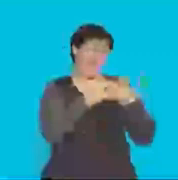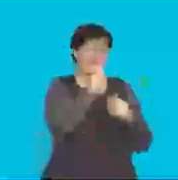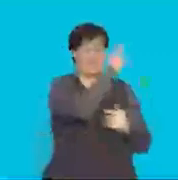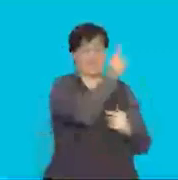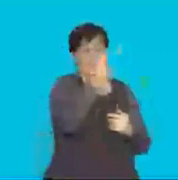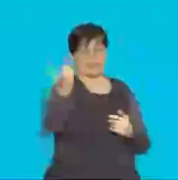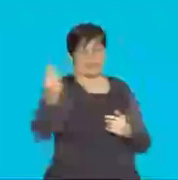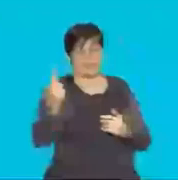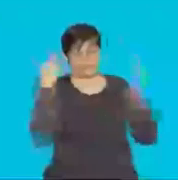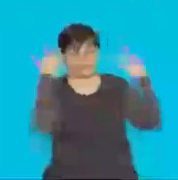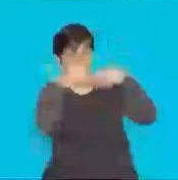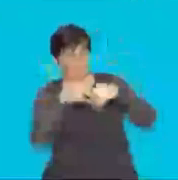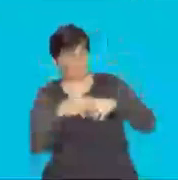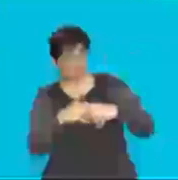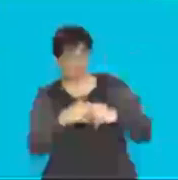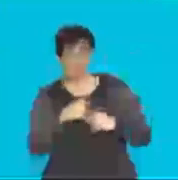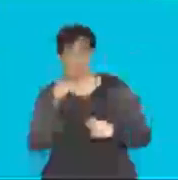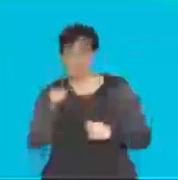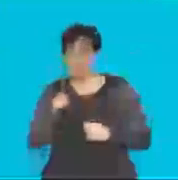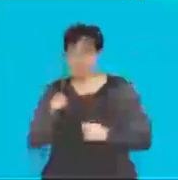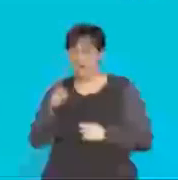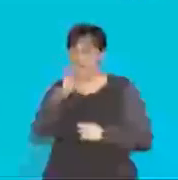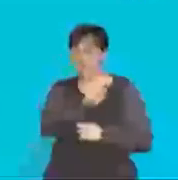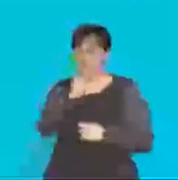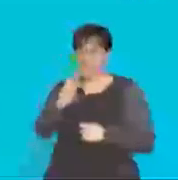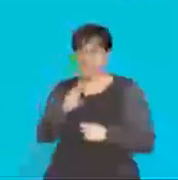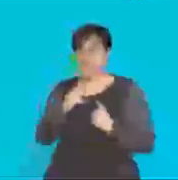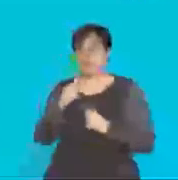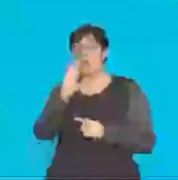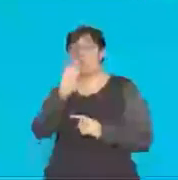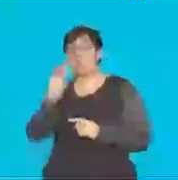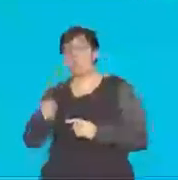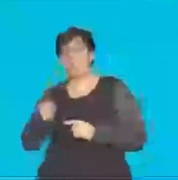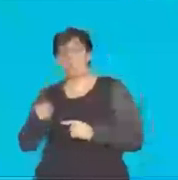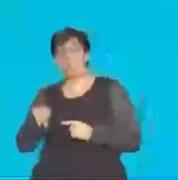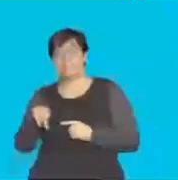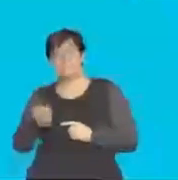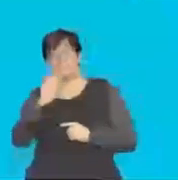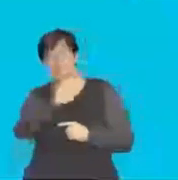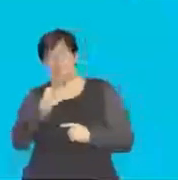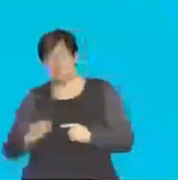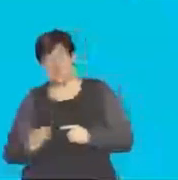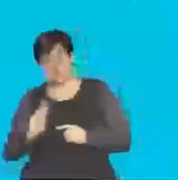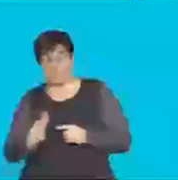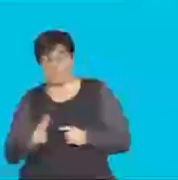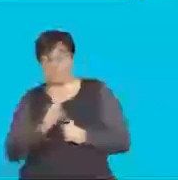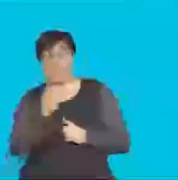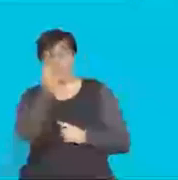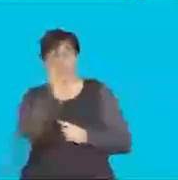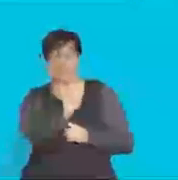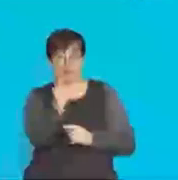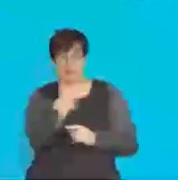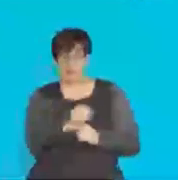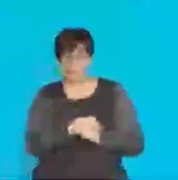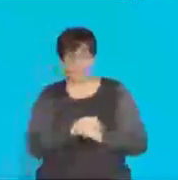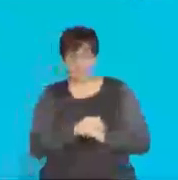these individuals to figure out what the genotype of the male was. So let's write this first cross down.